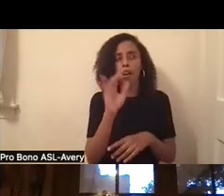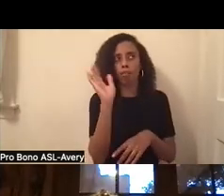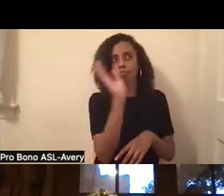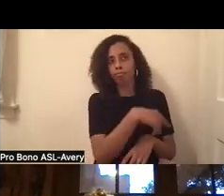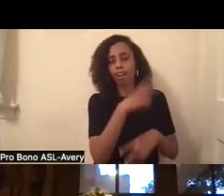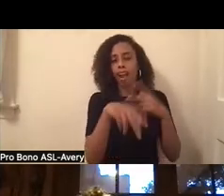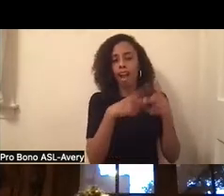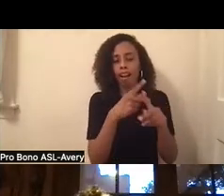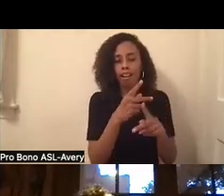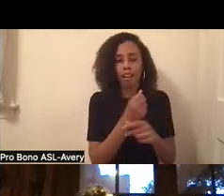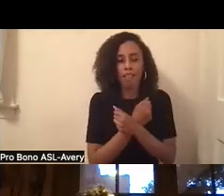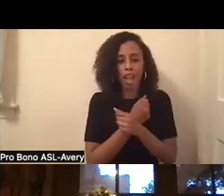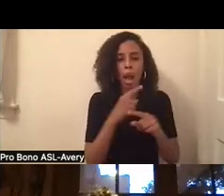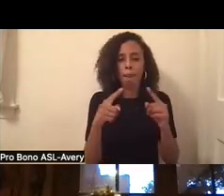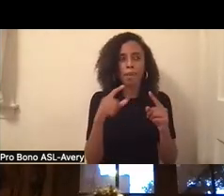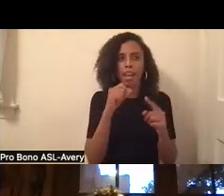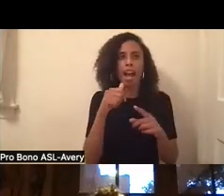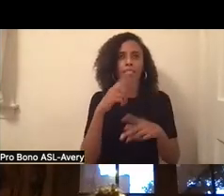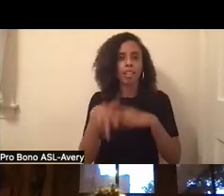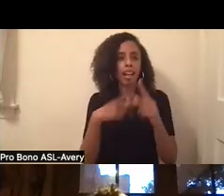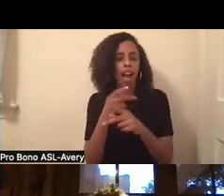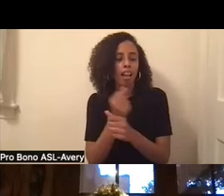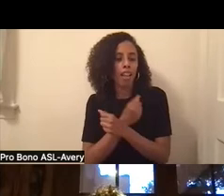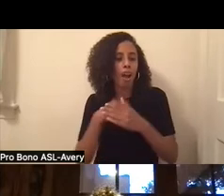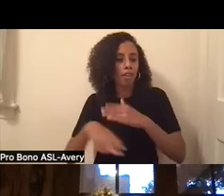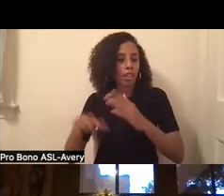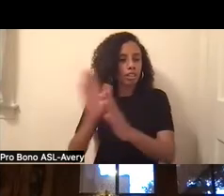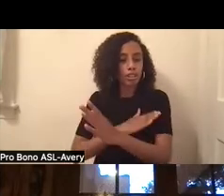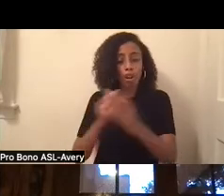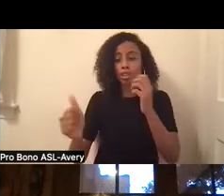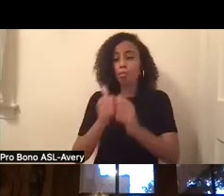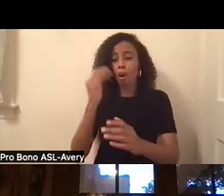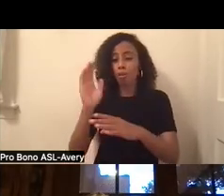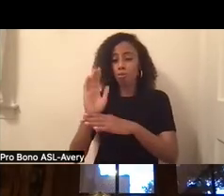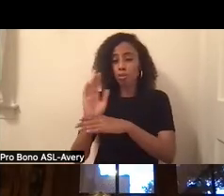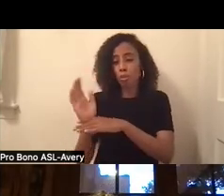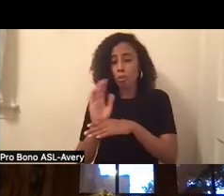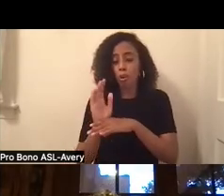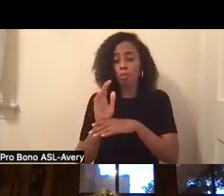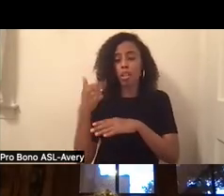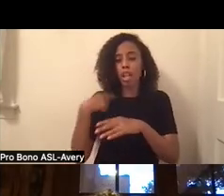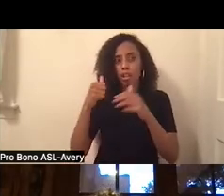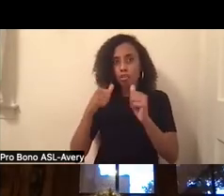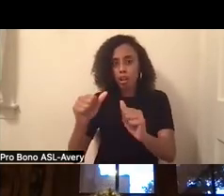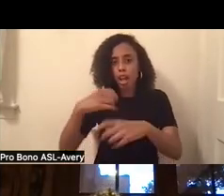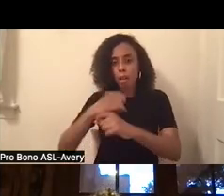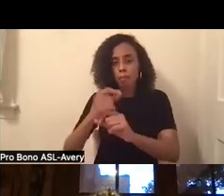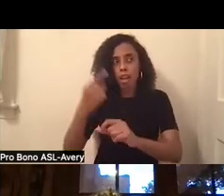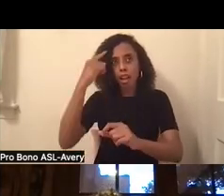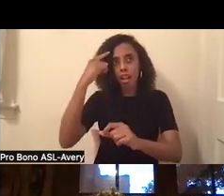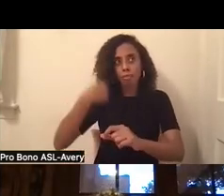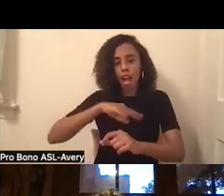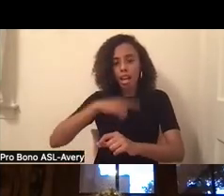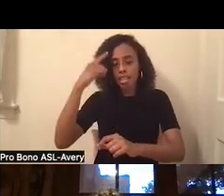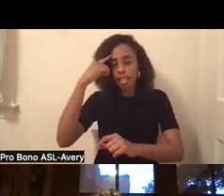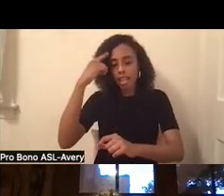that's in, songs and in most of the movies that they try to condition us to think that love is, right?